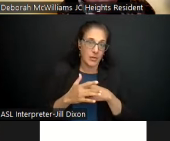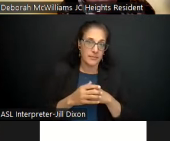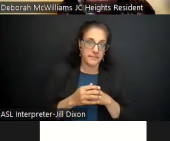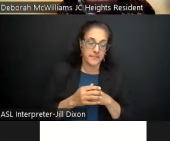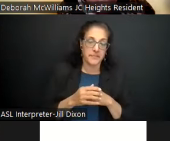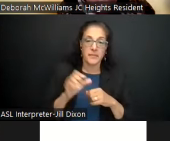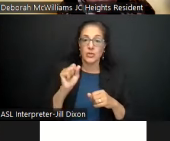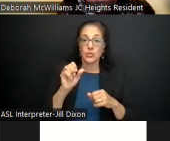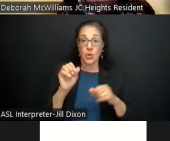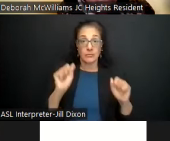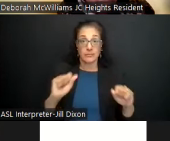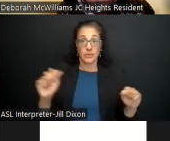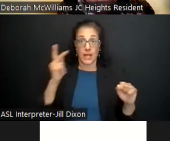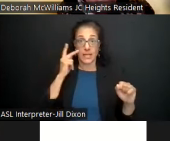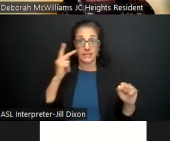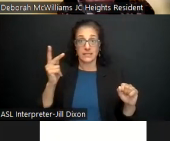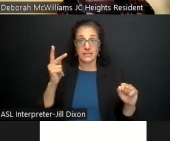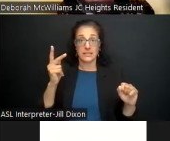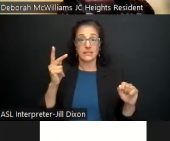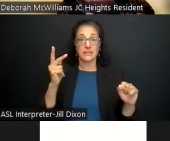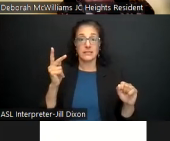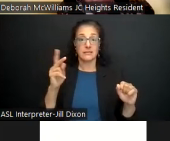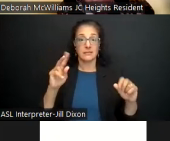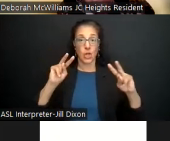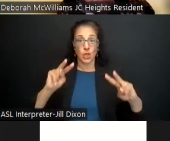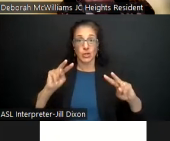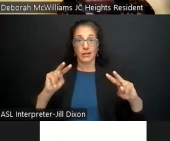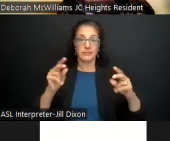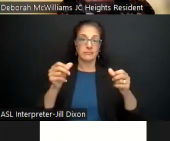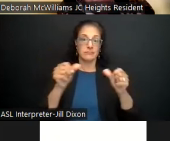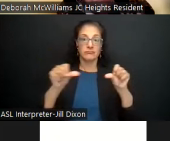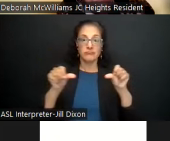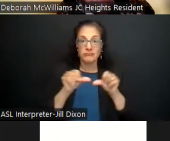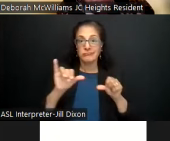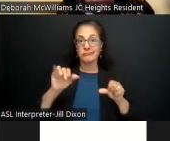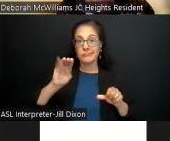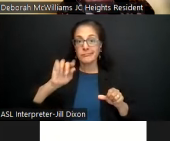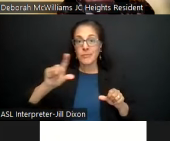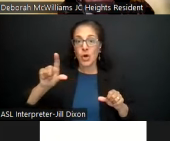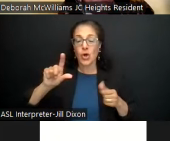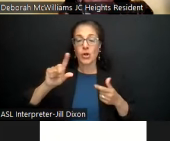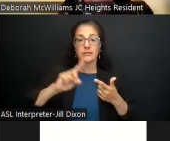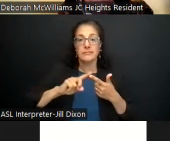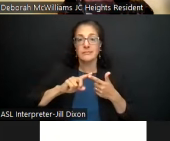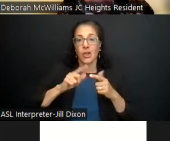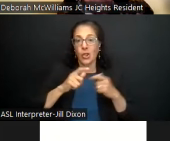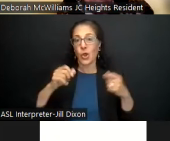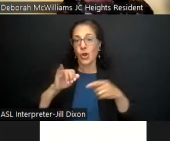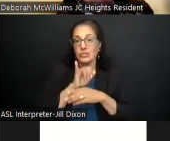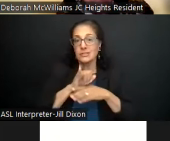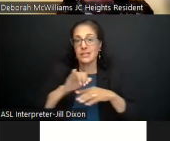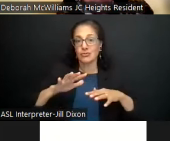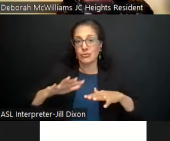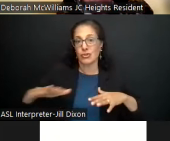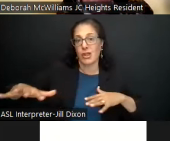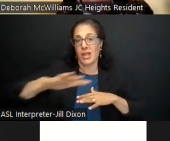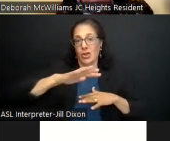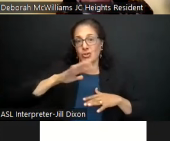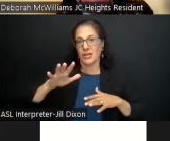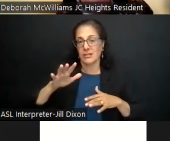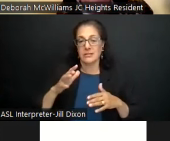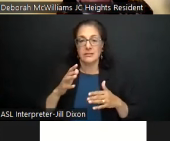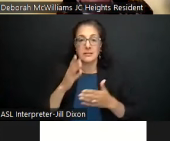So as you can see, we're looking at areas like the mall, the larger industrial areas over there,